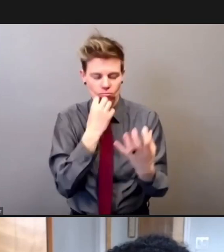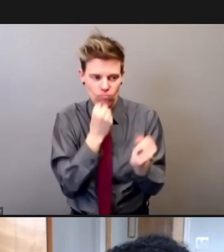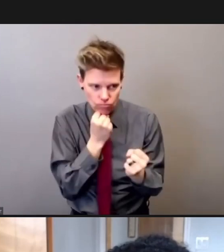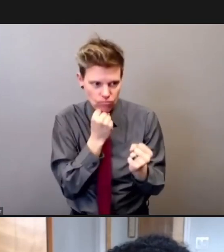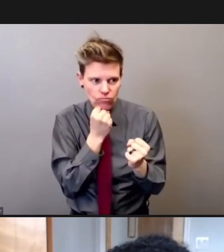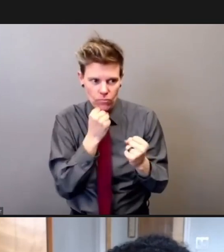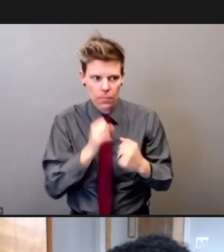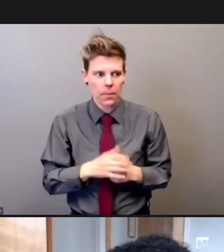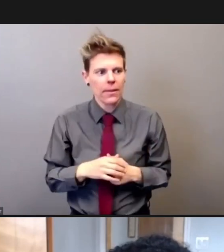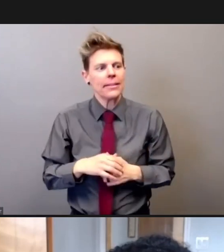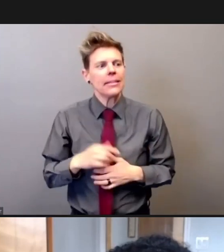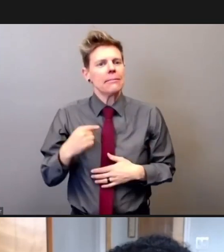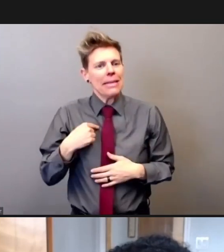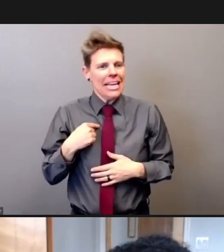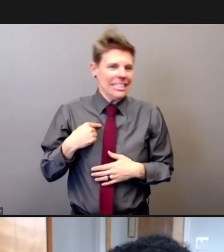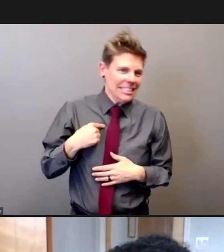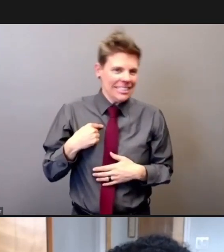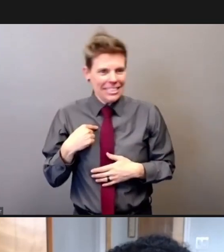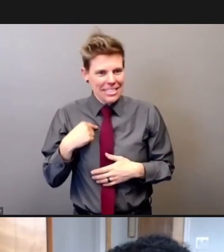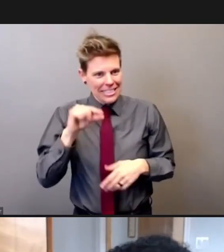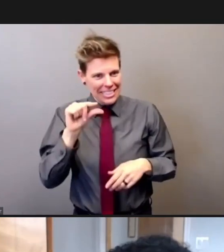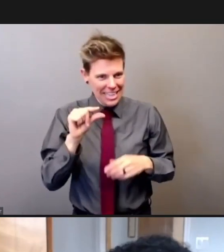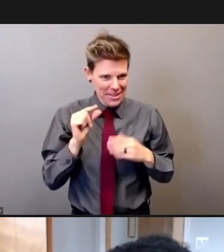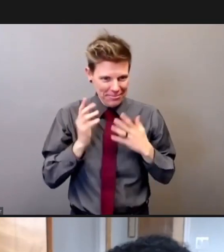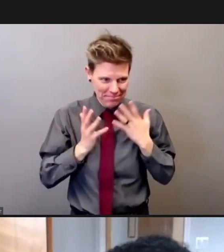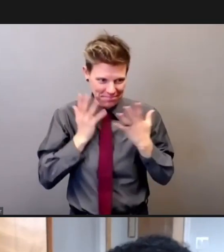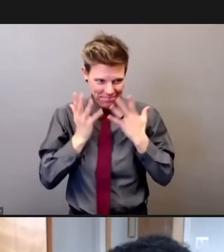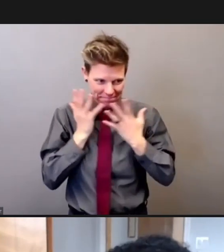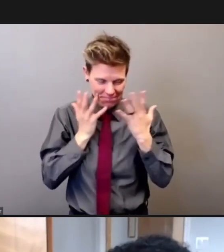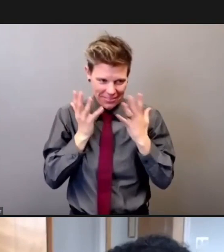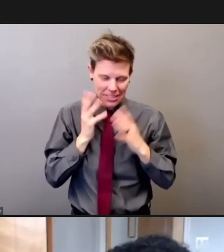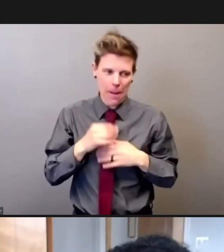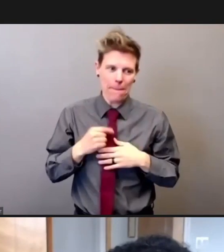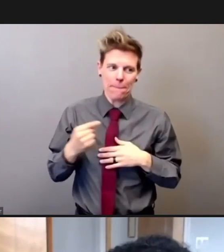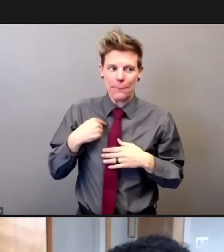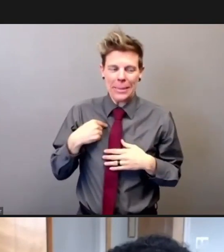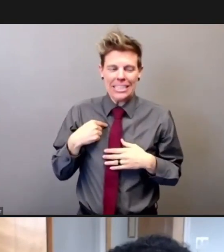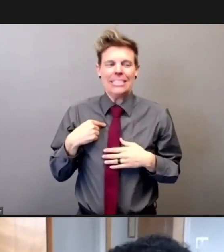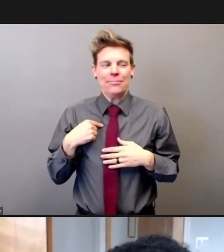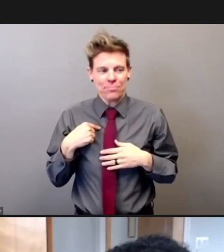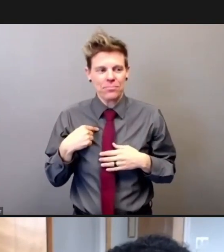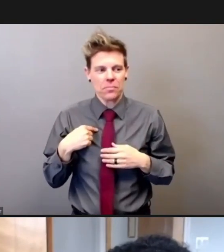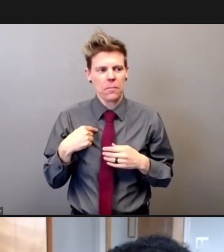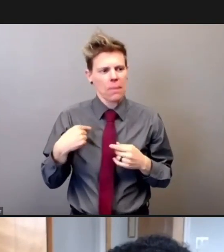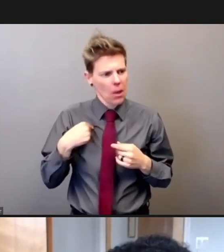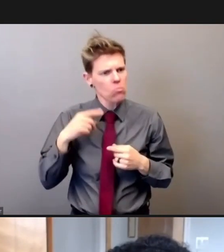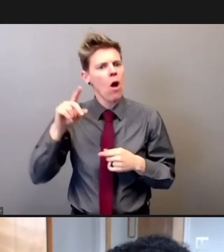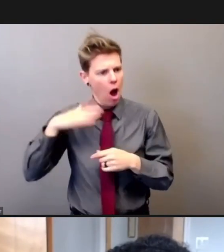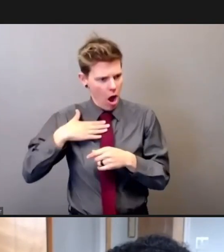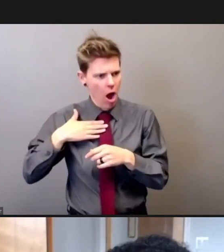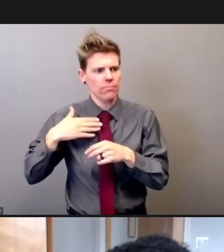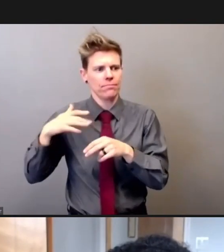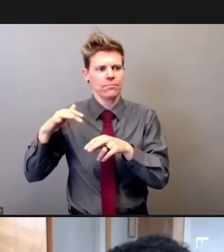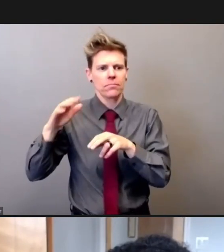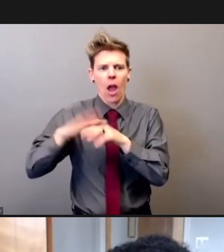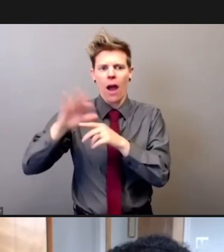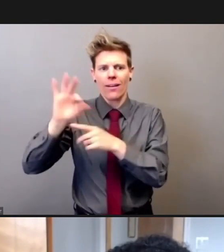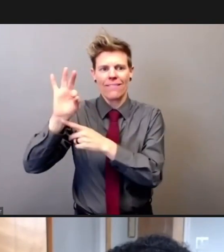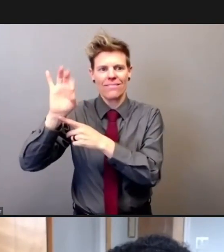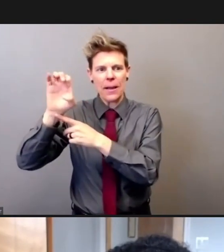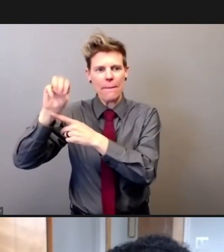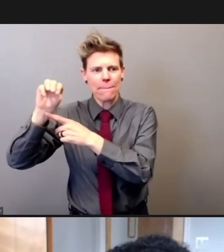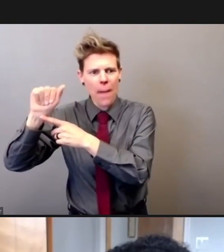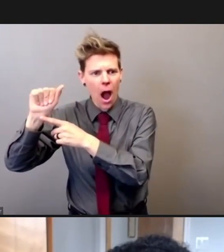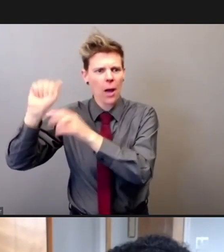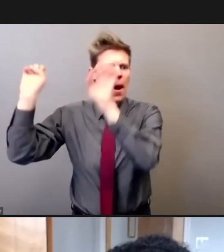by this. I actually can't recall if on one of our emergency management, FEMA, vaccine distribution, federal